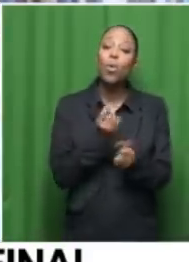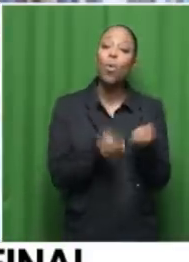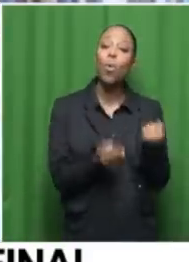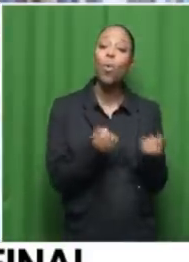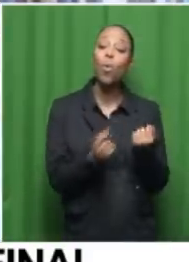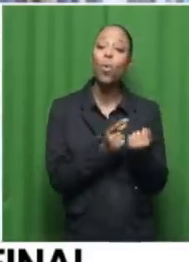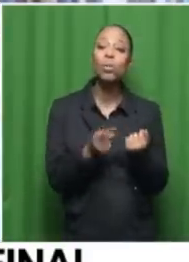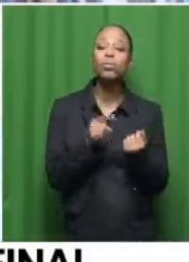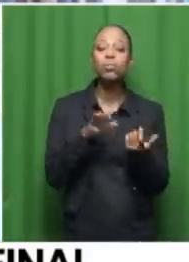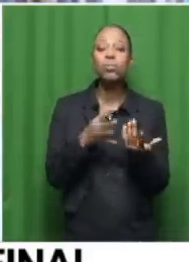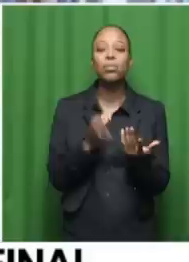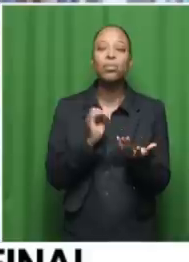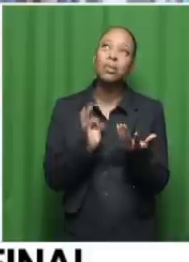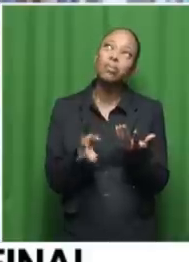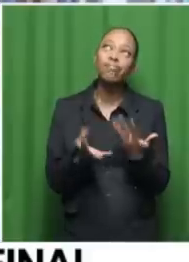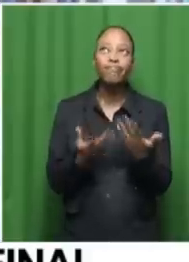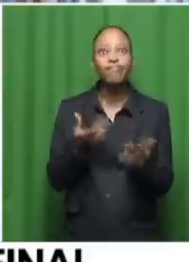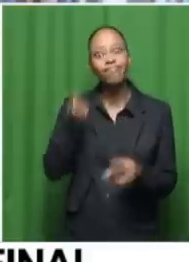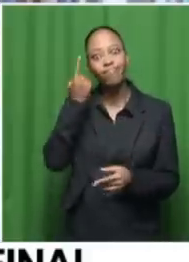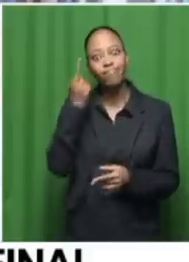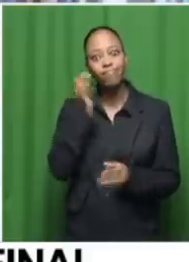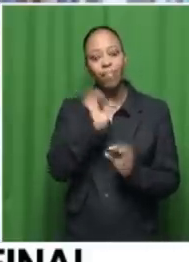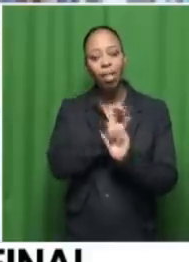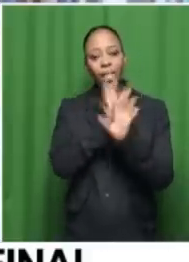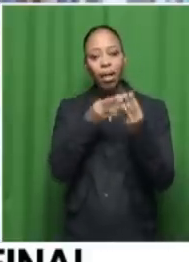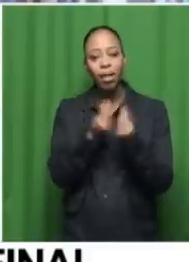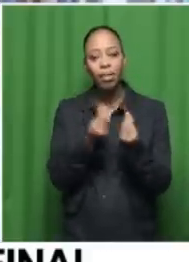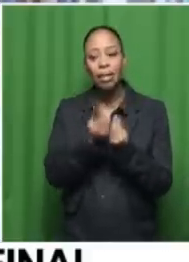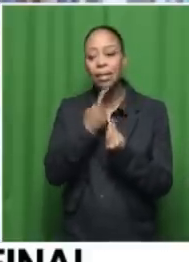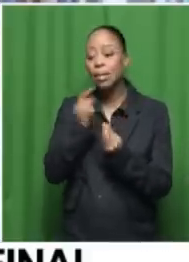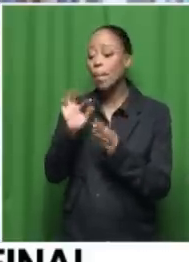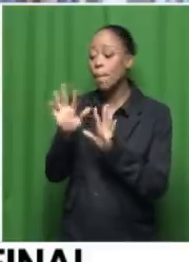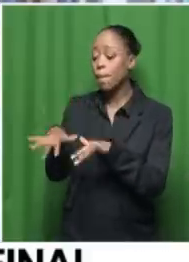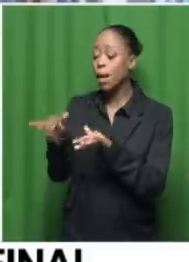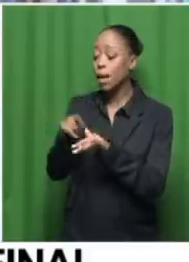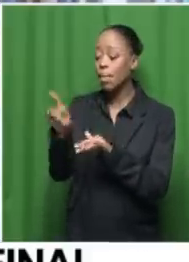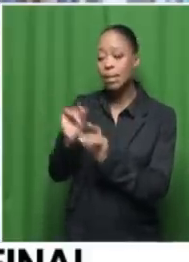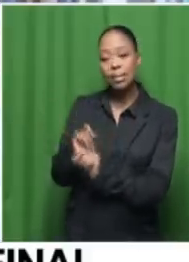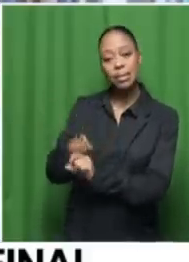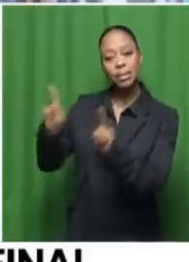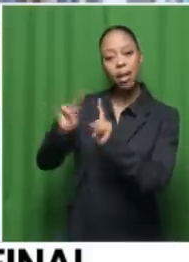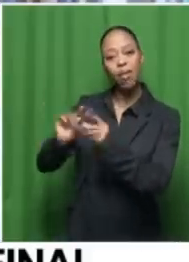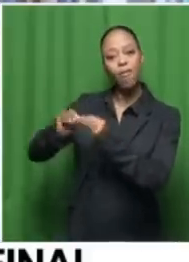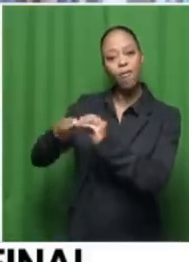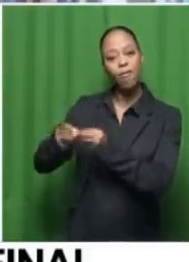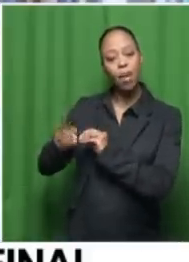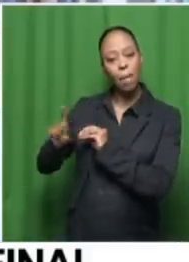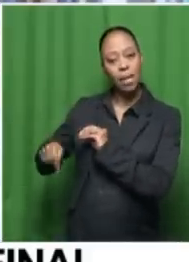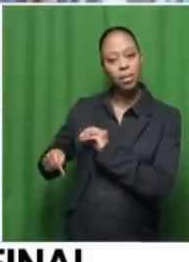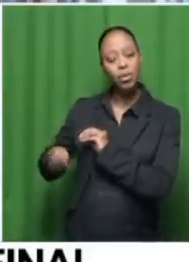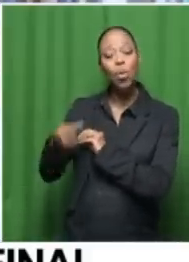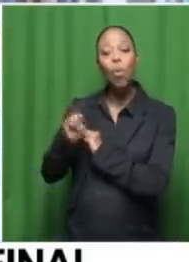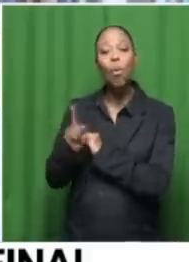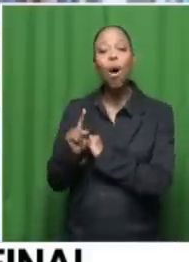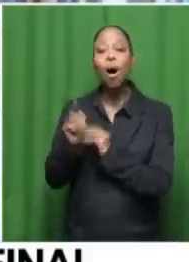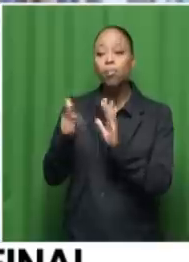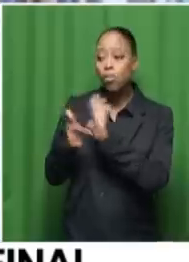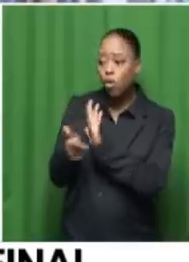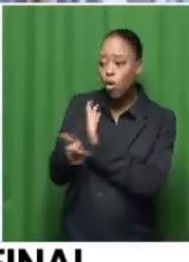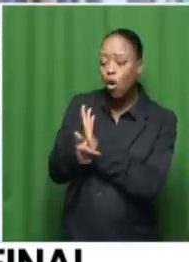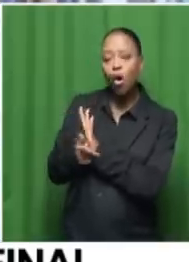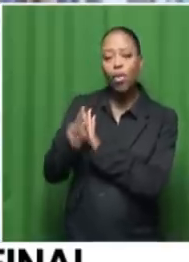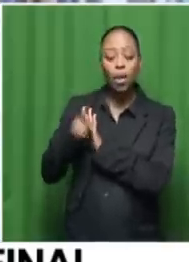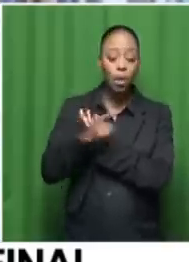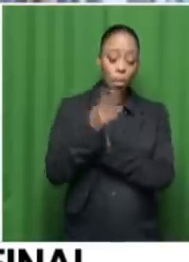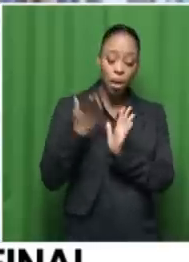then, if I understand it correctly, left it to Parliament to amend the necessary